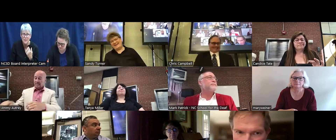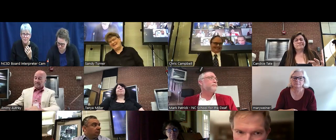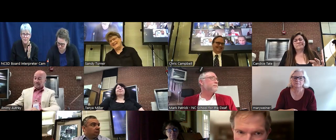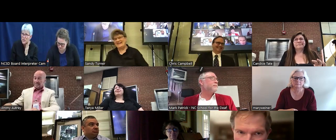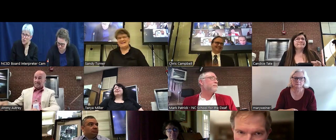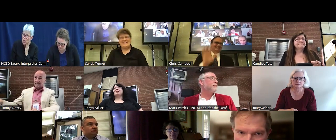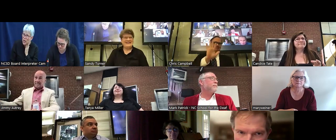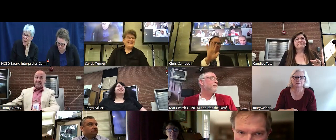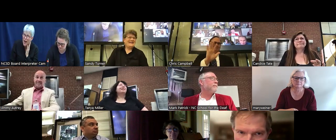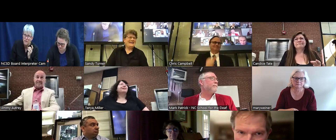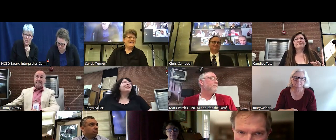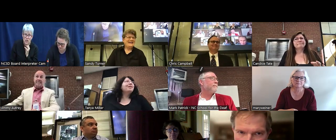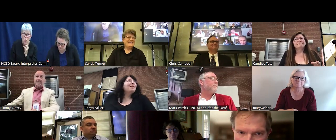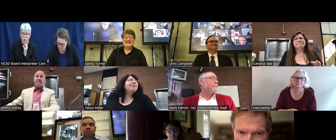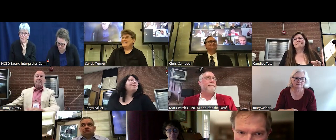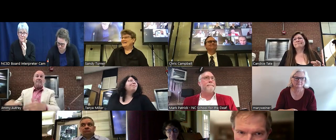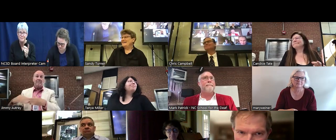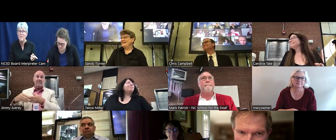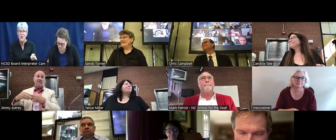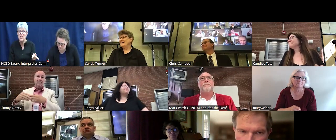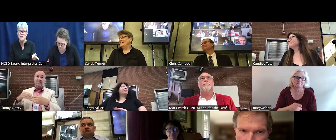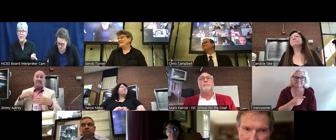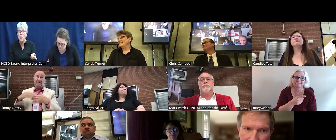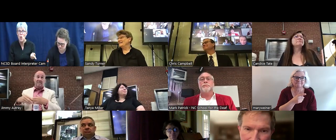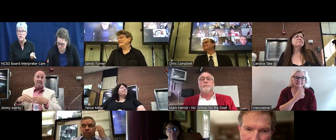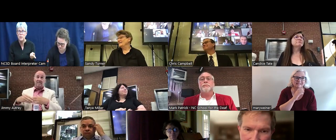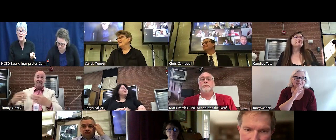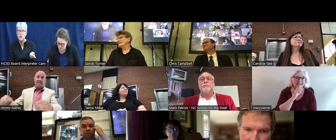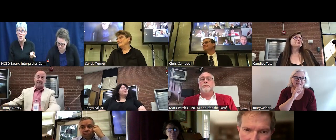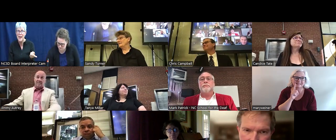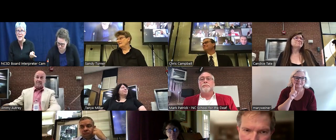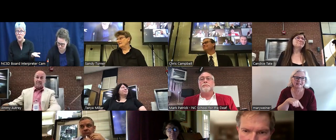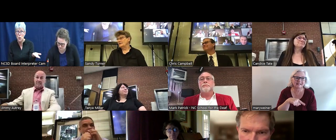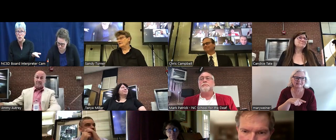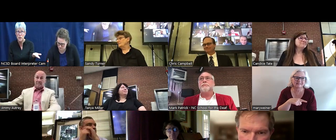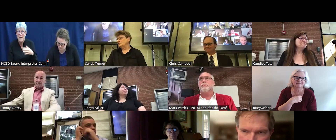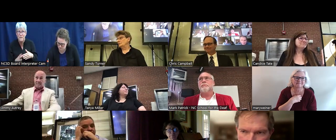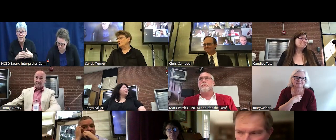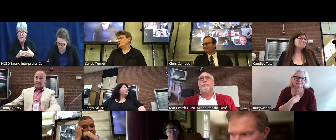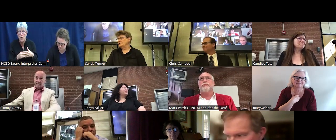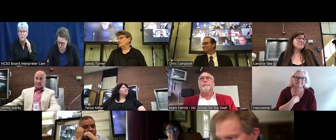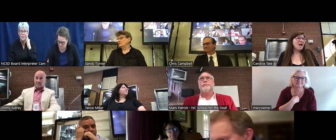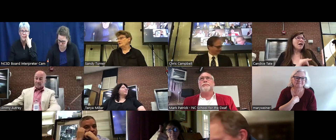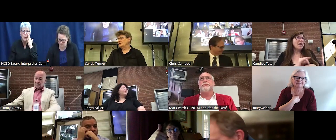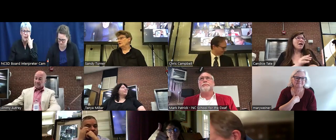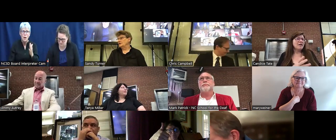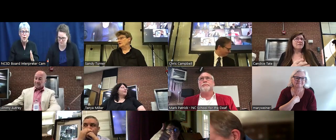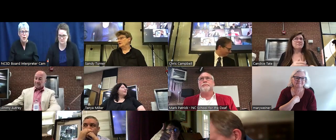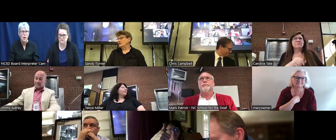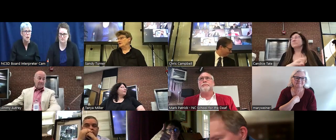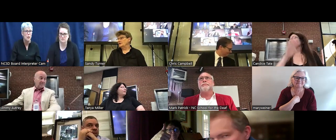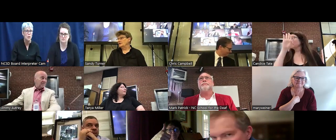Jimmy. This is Jimmy. I'm flexible. That works for me. July 18th works for me. I'm flexible.